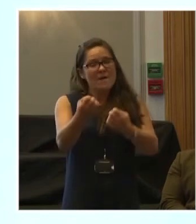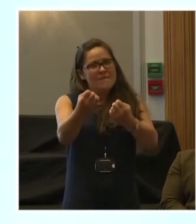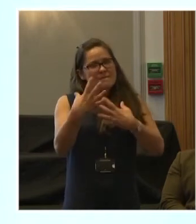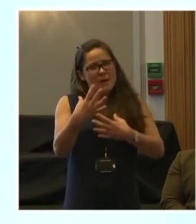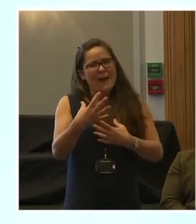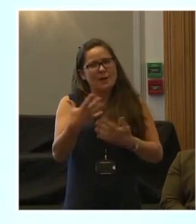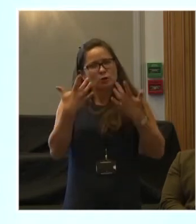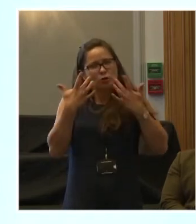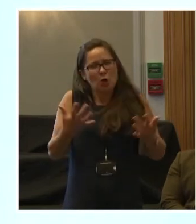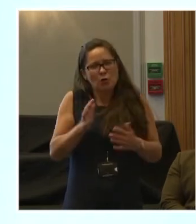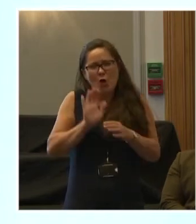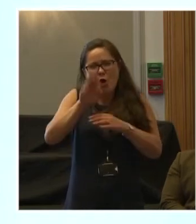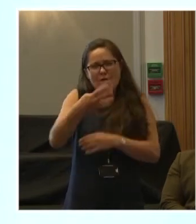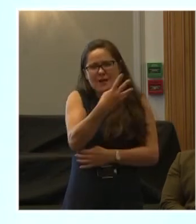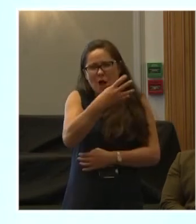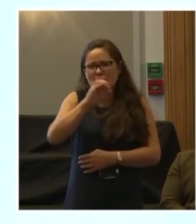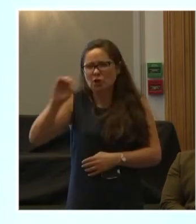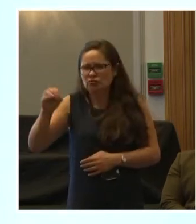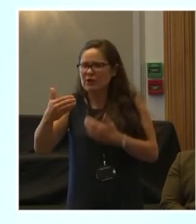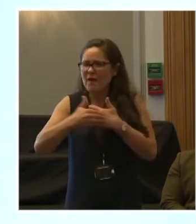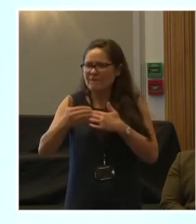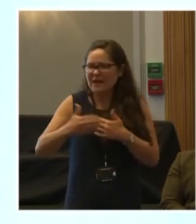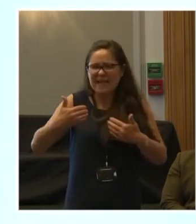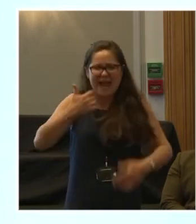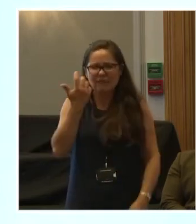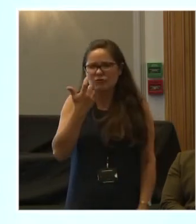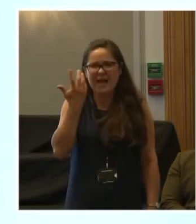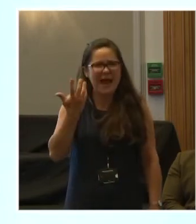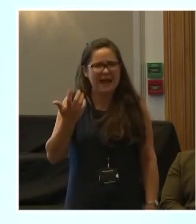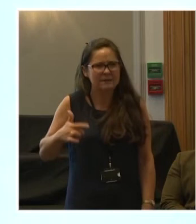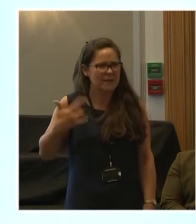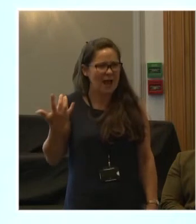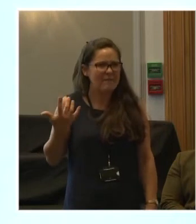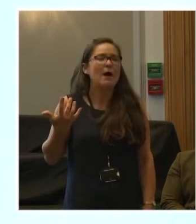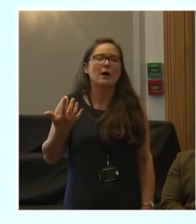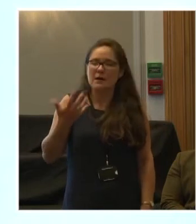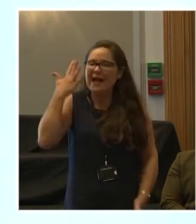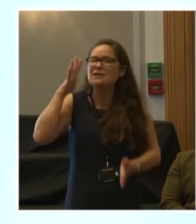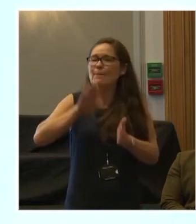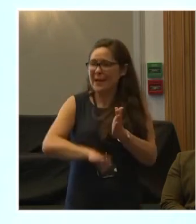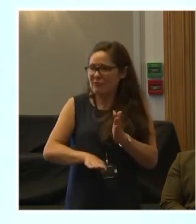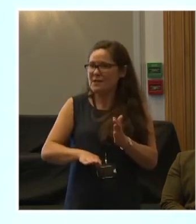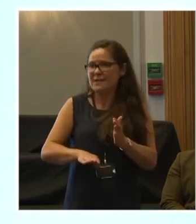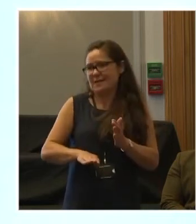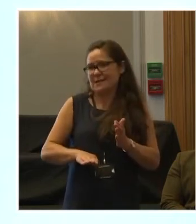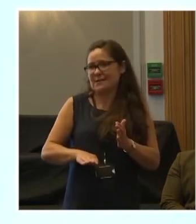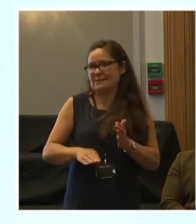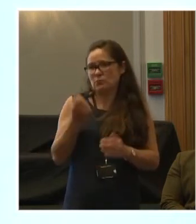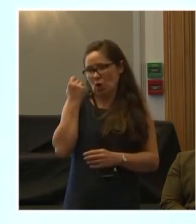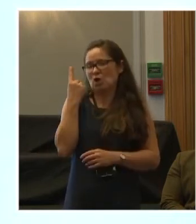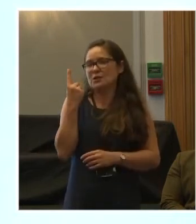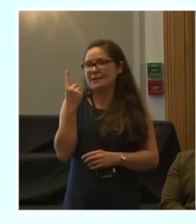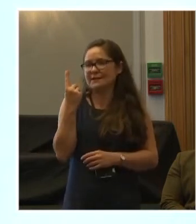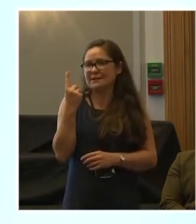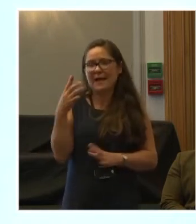how sight loss impacts on your daily lives. We share your experiences with decision makers throughout the sector, the